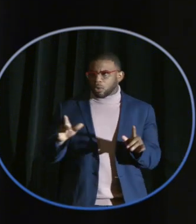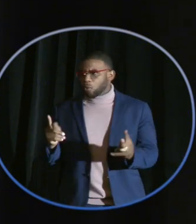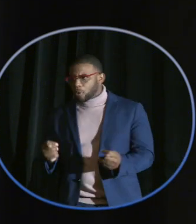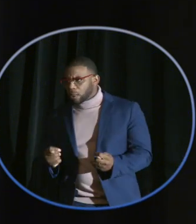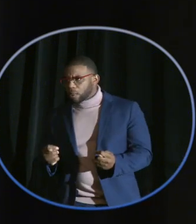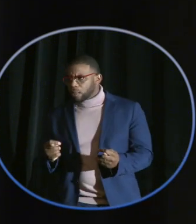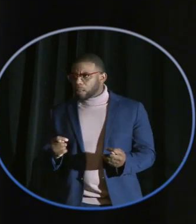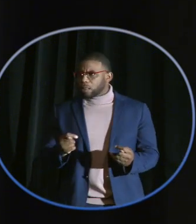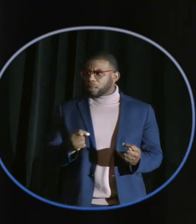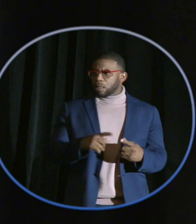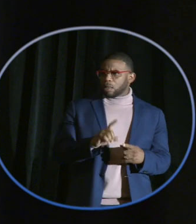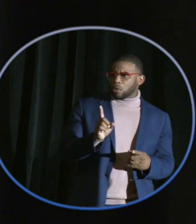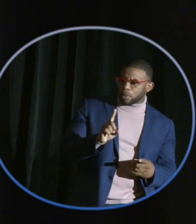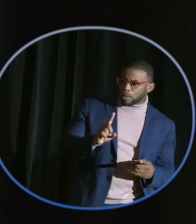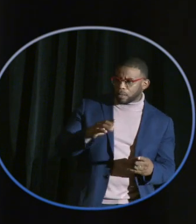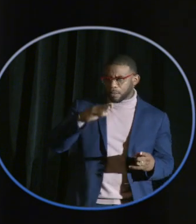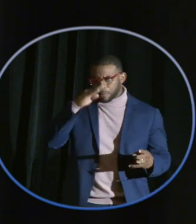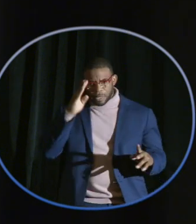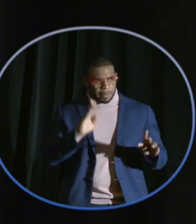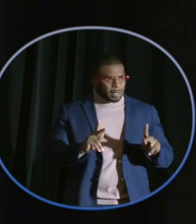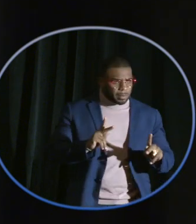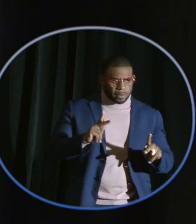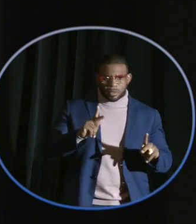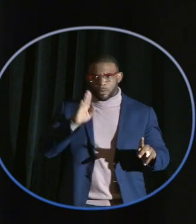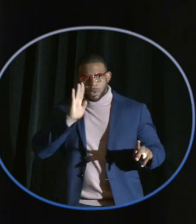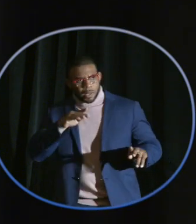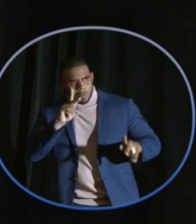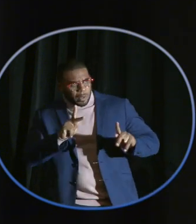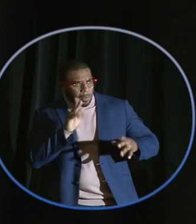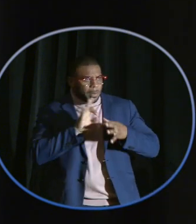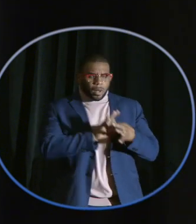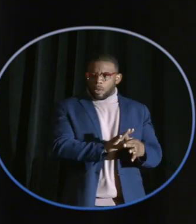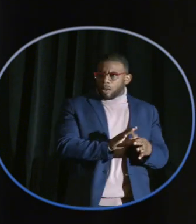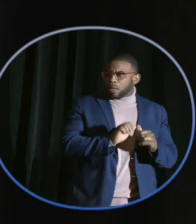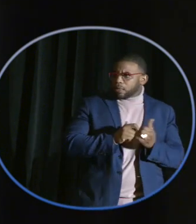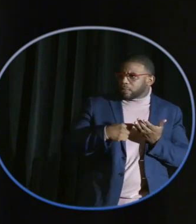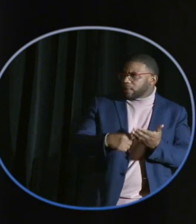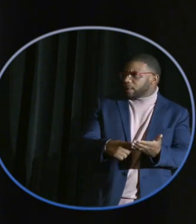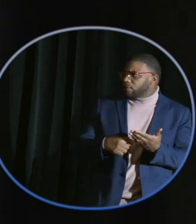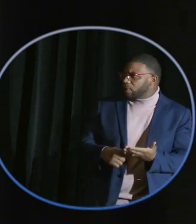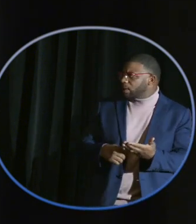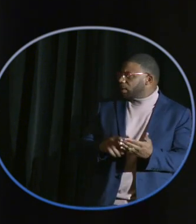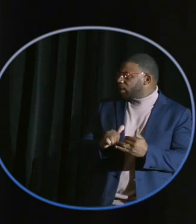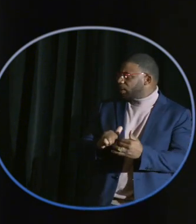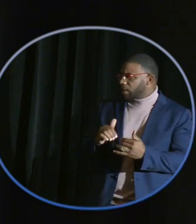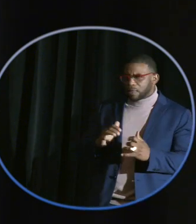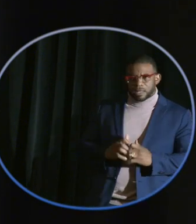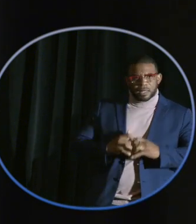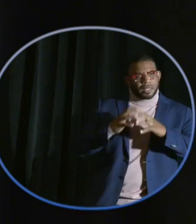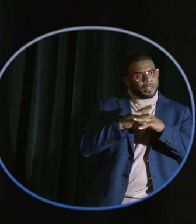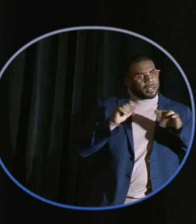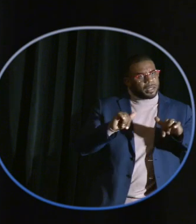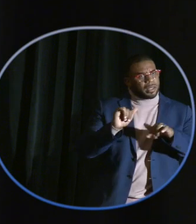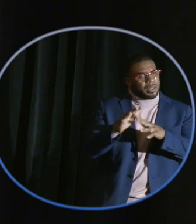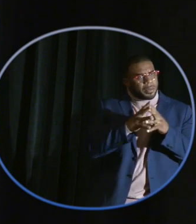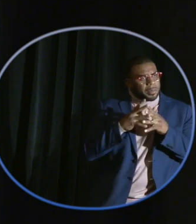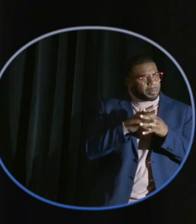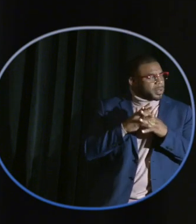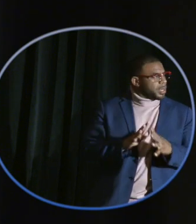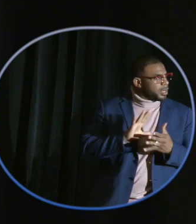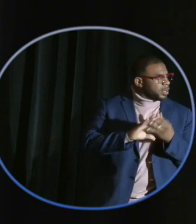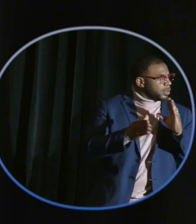what and where black folk and brown folk belong in the conversation and the enterprise of America's